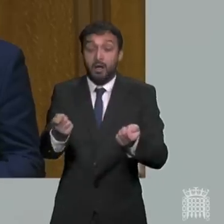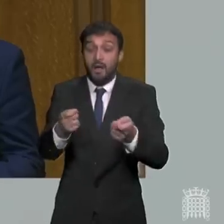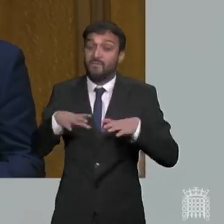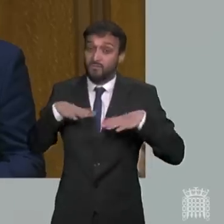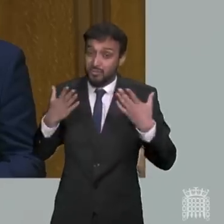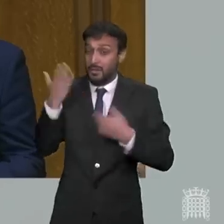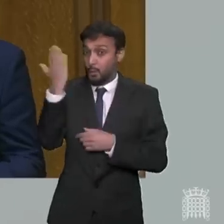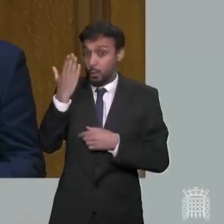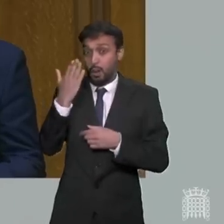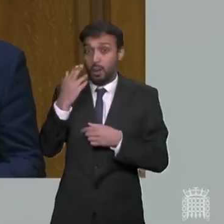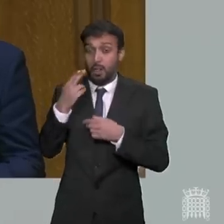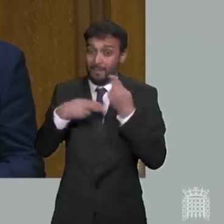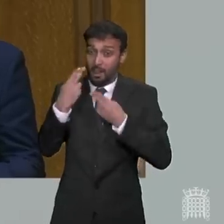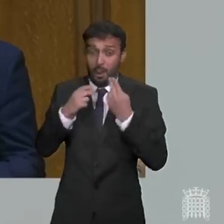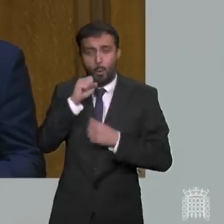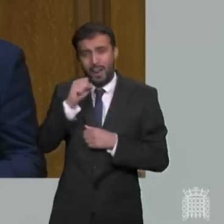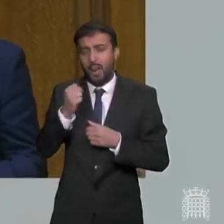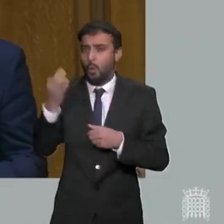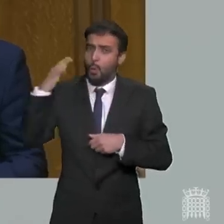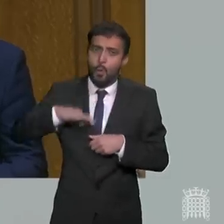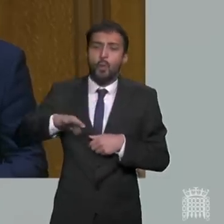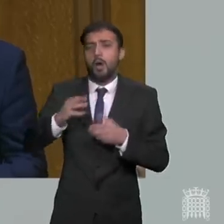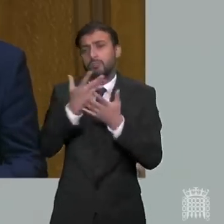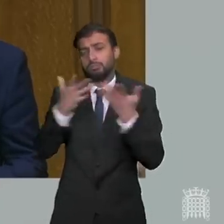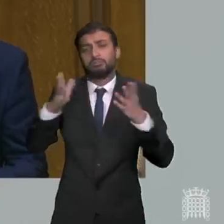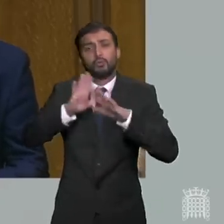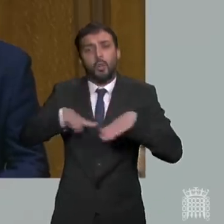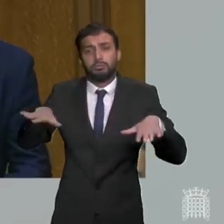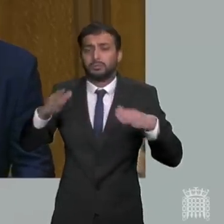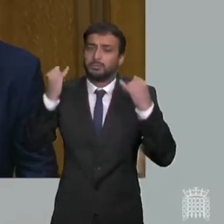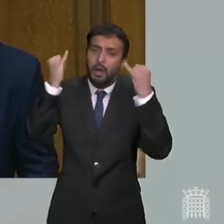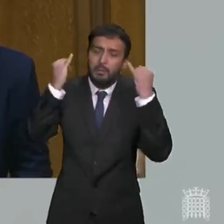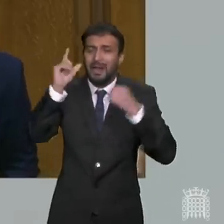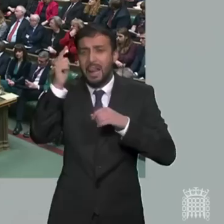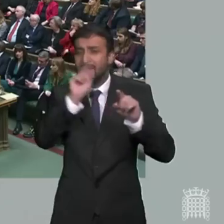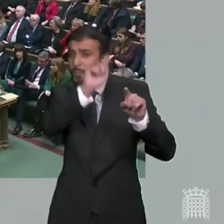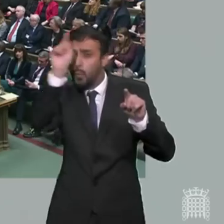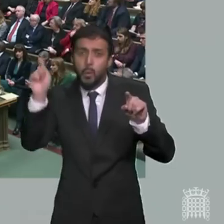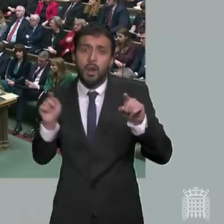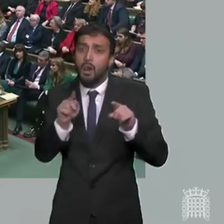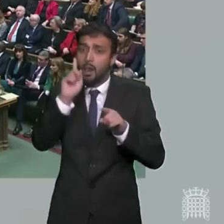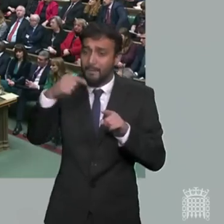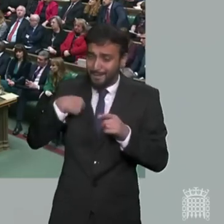in Liverpool, West Derby and the country, and at no extra cost to the taxpayer?